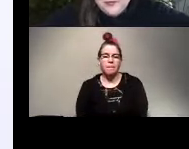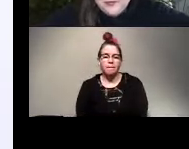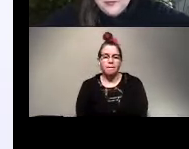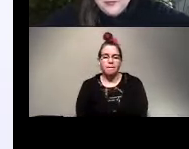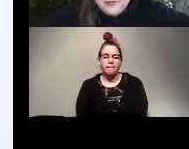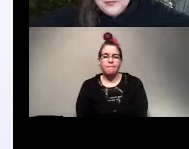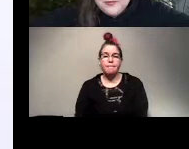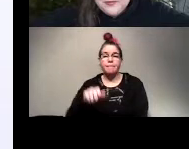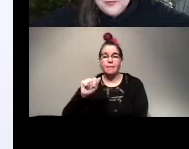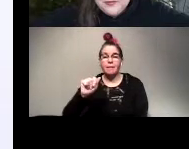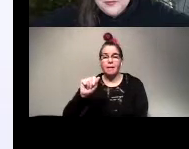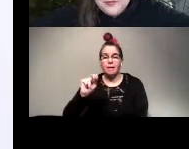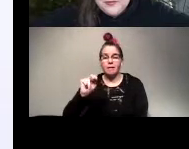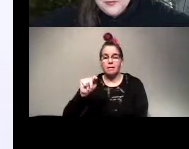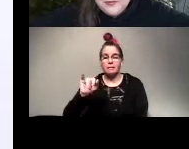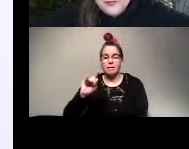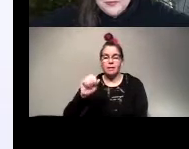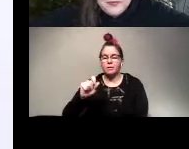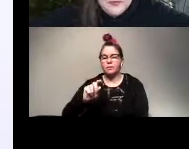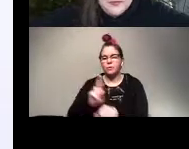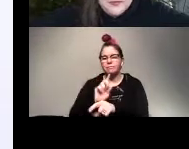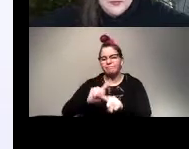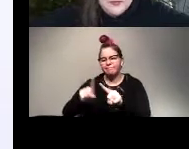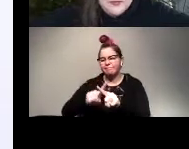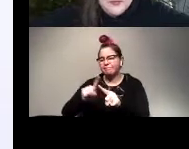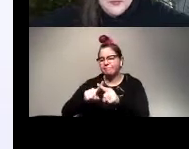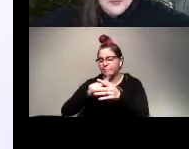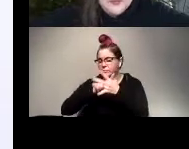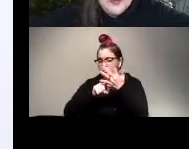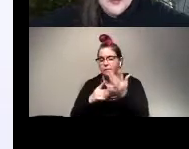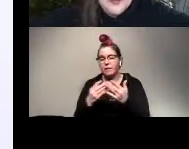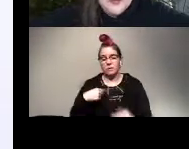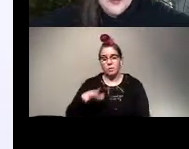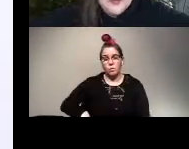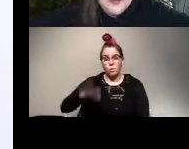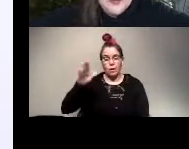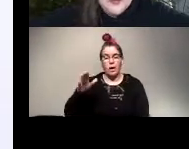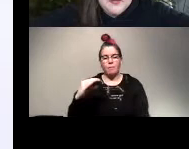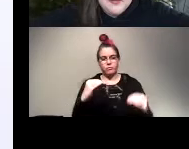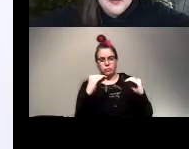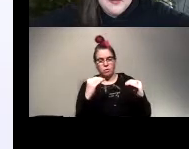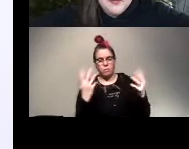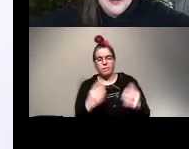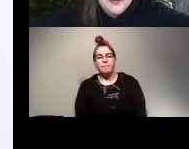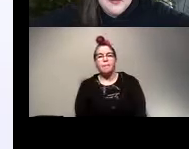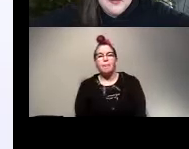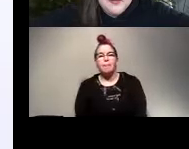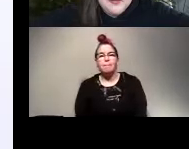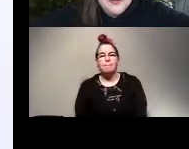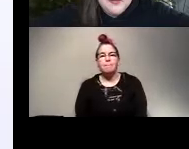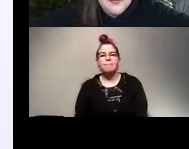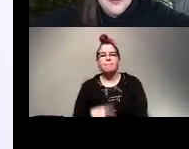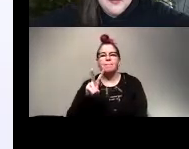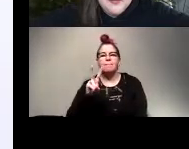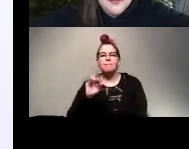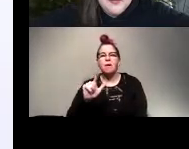Antibiotics are used for all sorts of things. Again, when I was growing up, one of the things we were taught was viral infections are